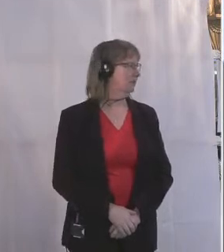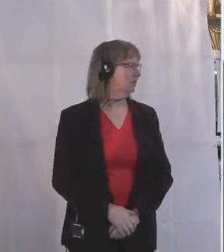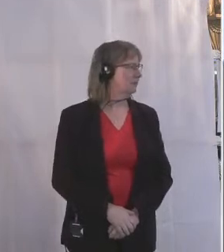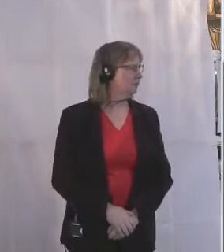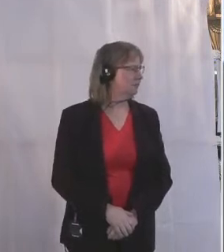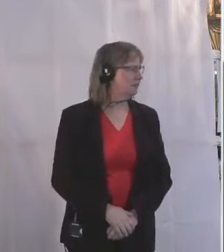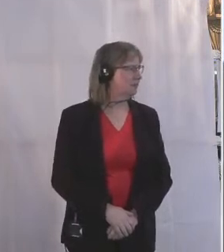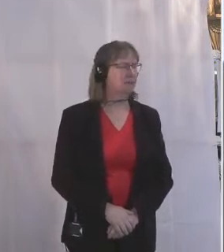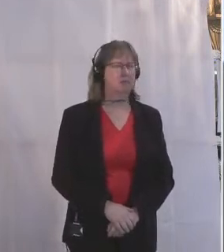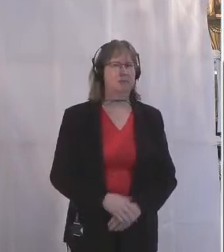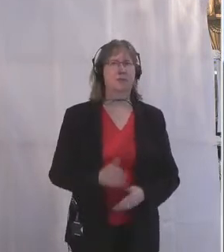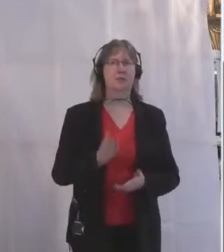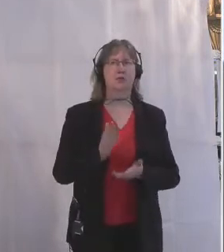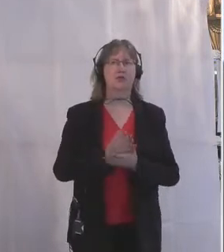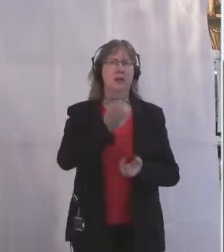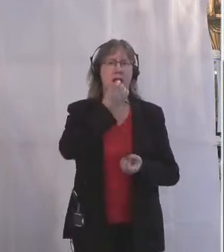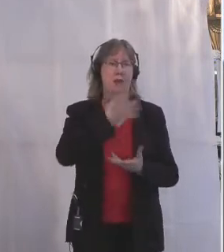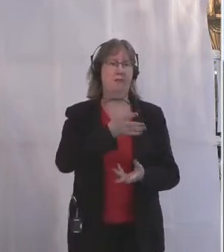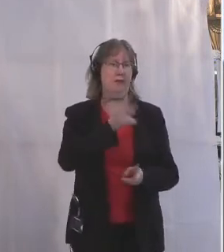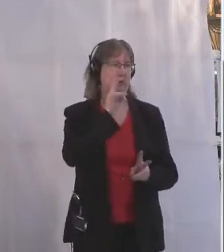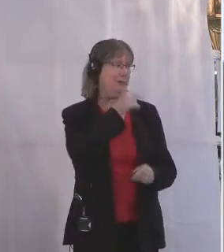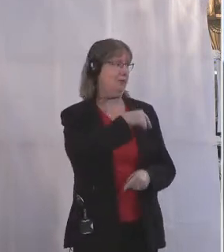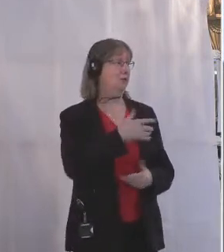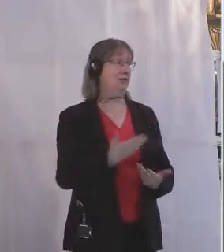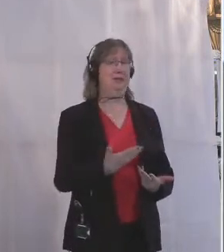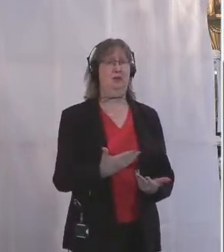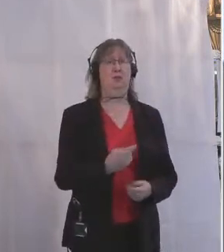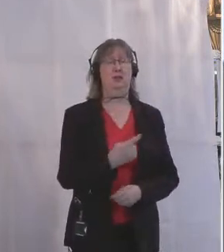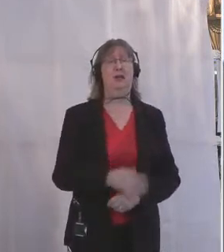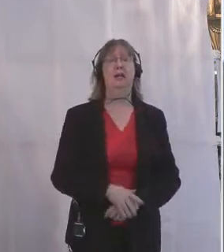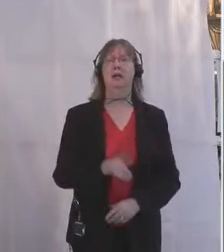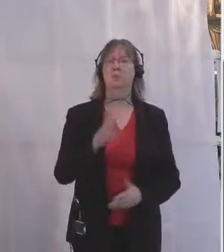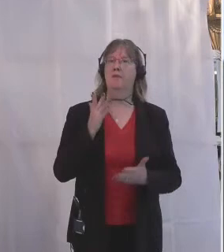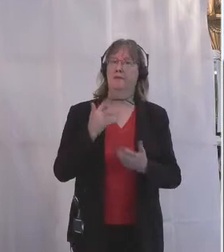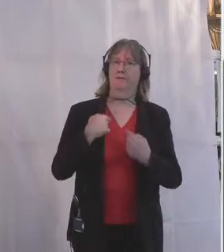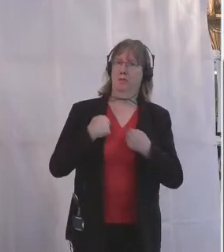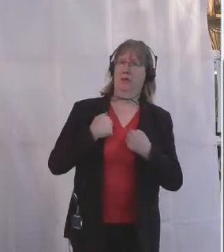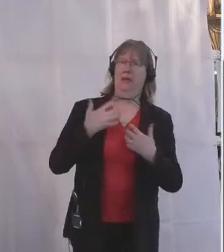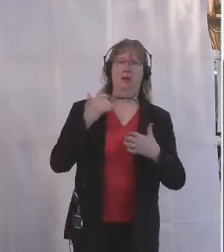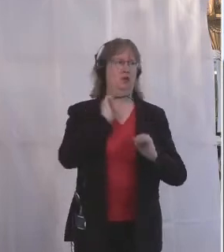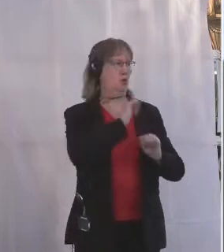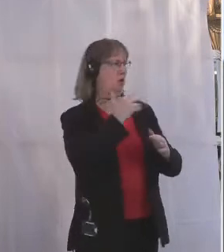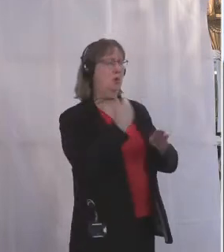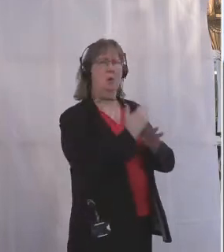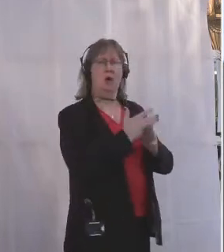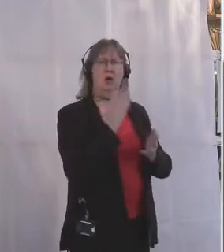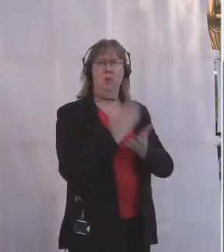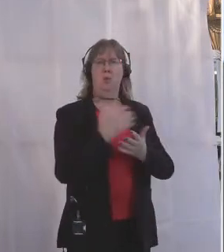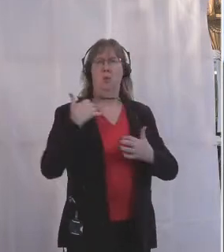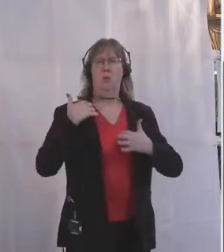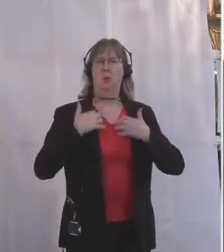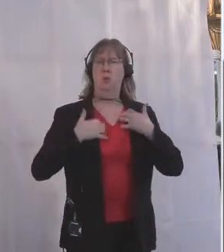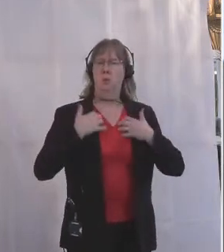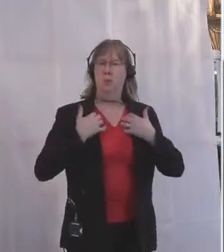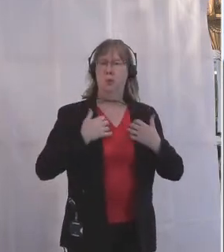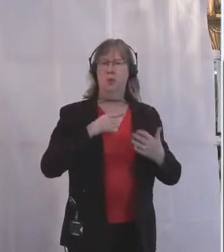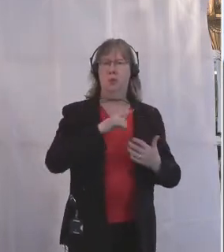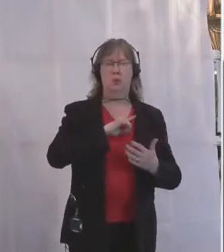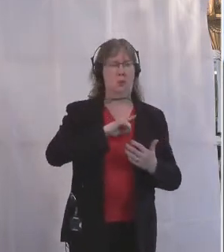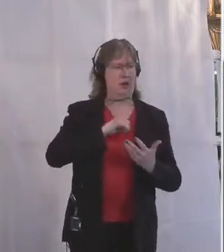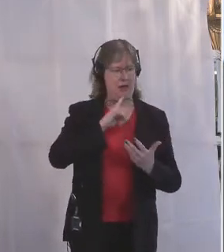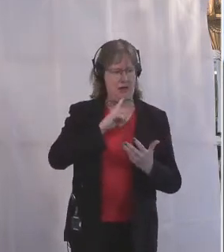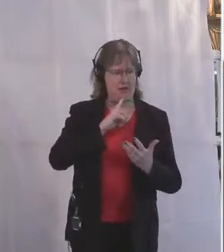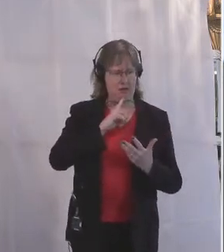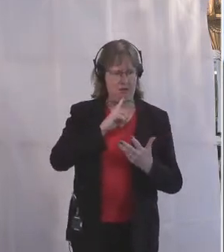Application, so it was really lovely to see her here today. And I think what's really exciting about the work that you're doing is that actually, in